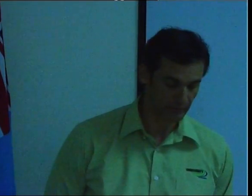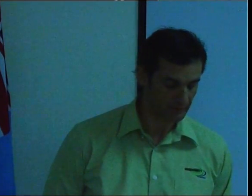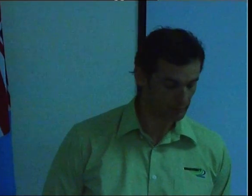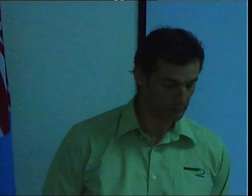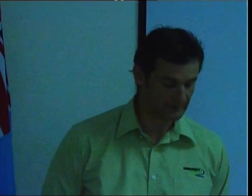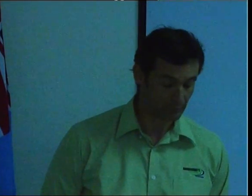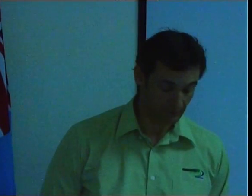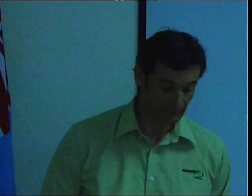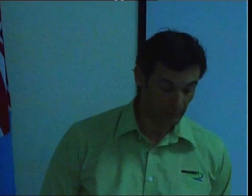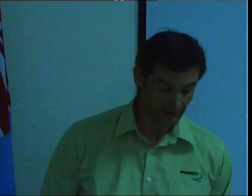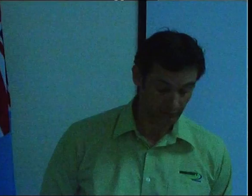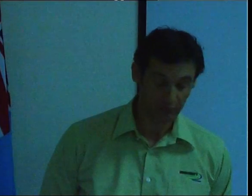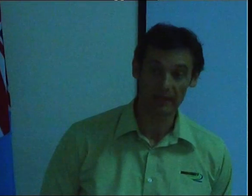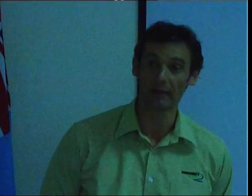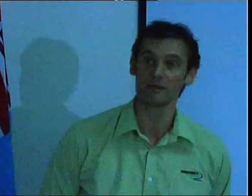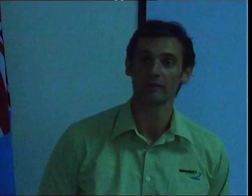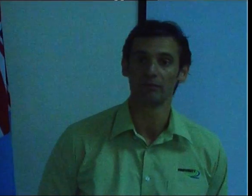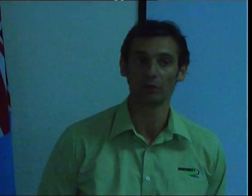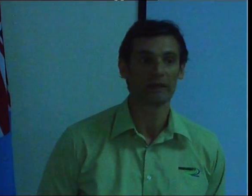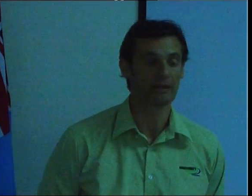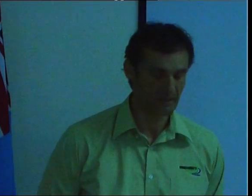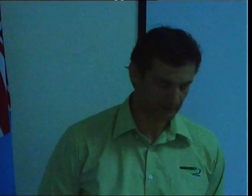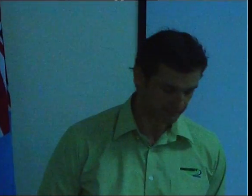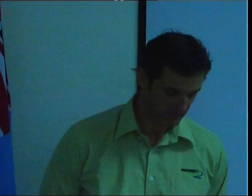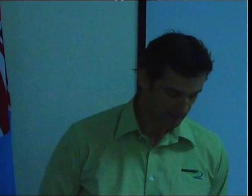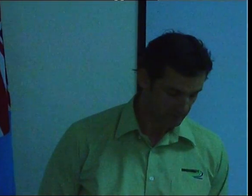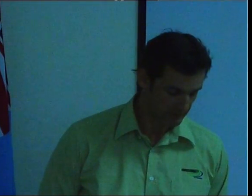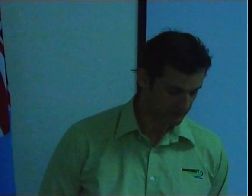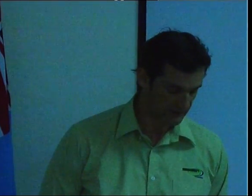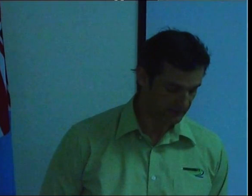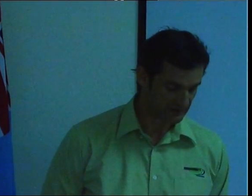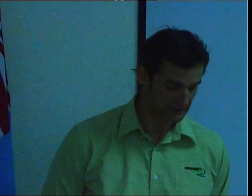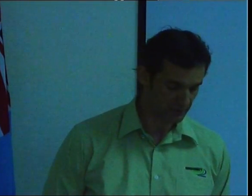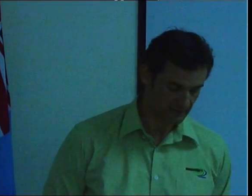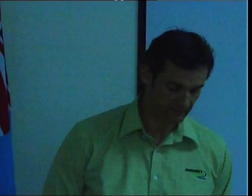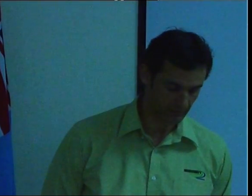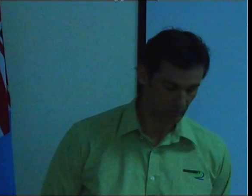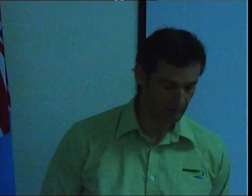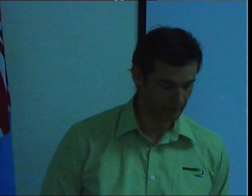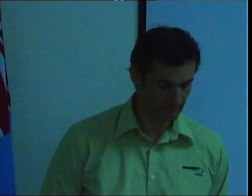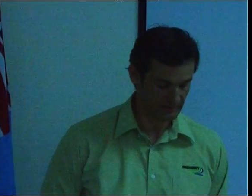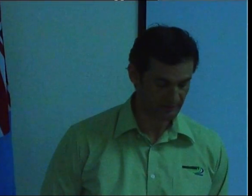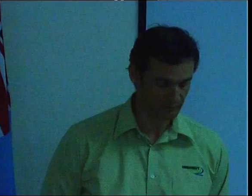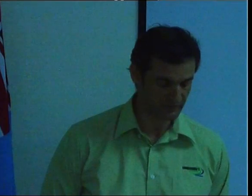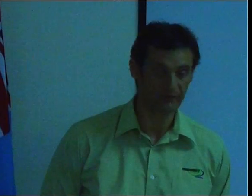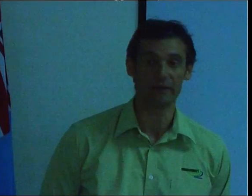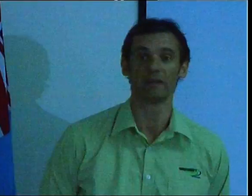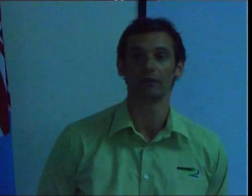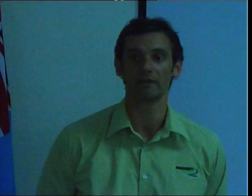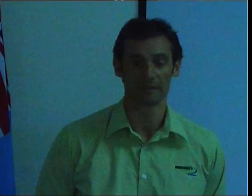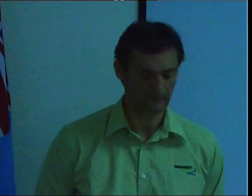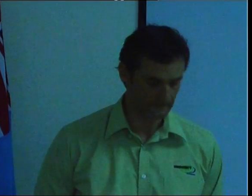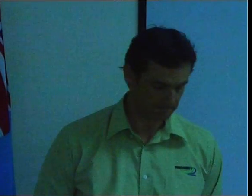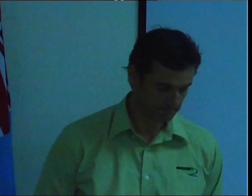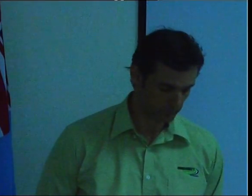only temporarily withheld 2 cartons of milk and egg mix because KFC did not have the required documentation, which is a